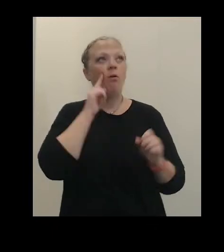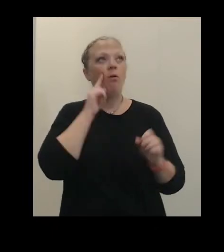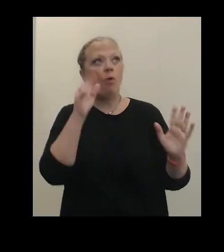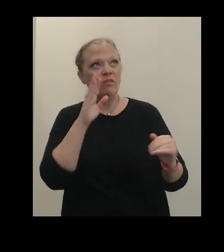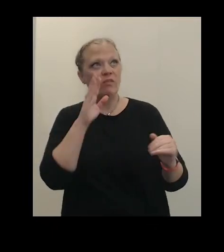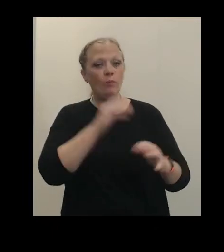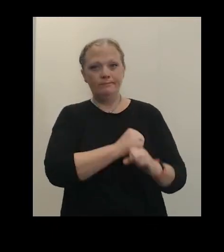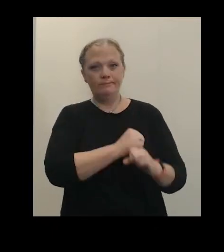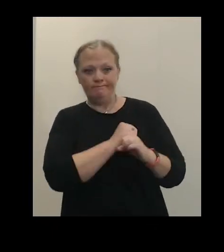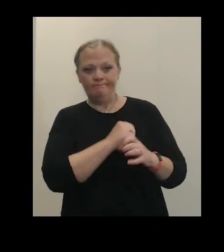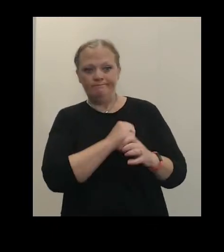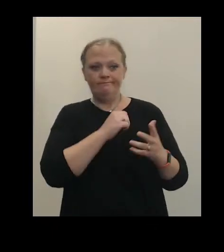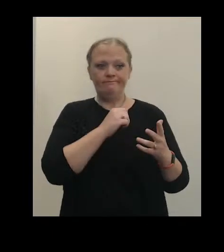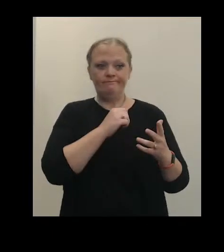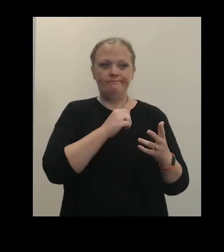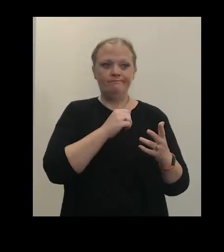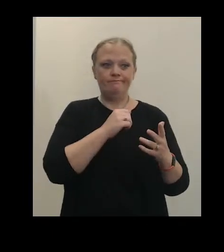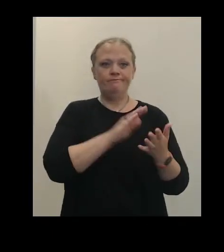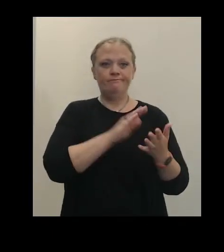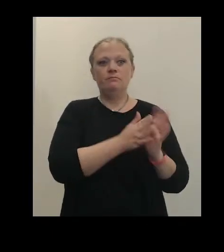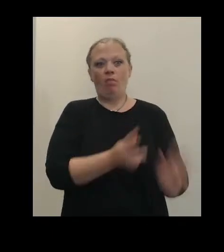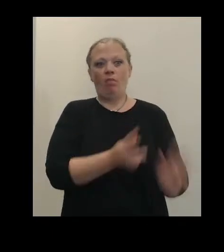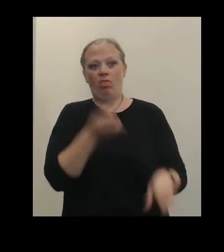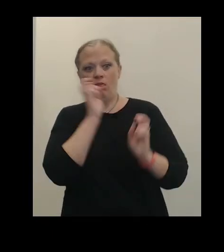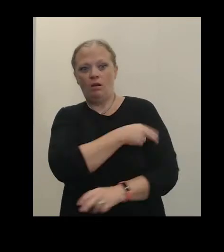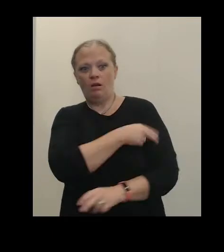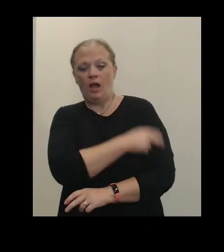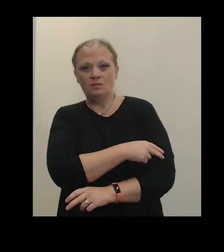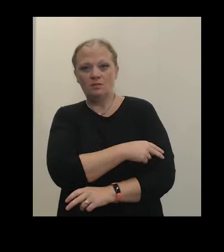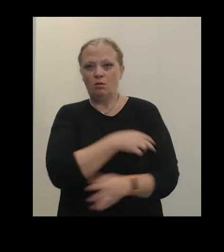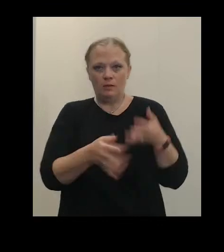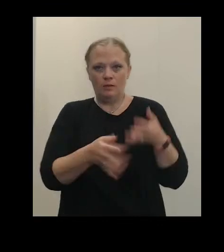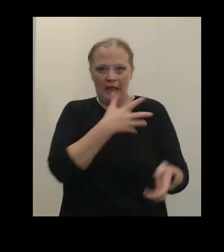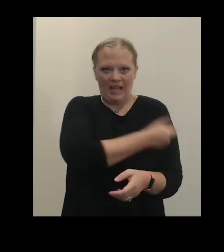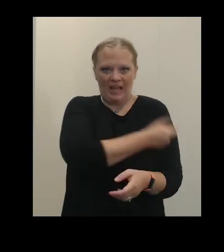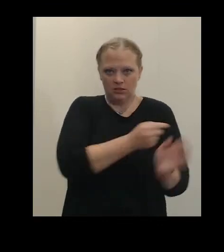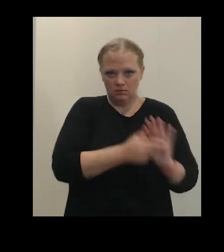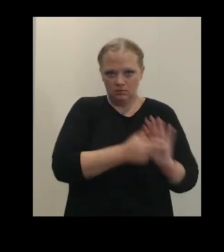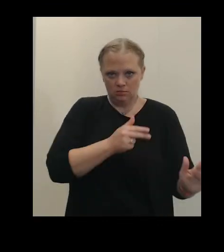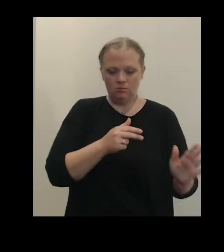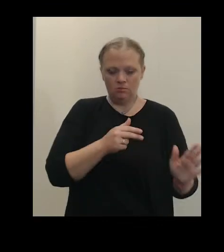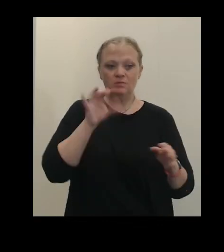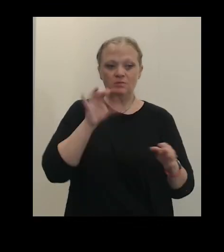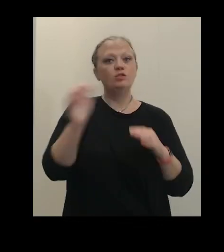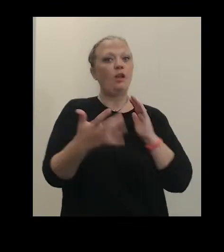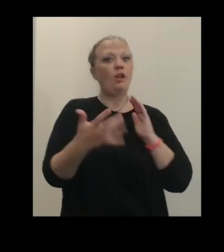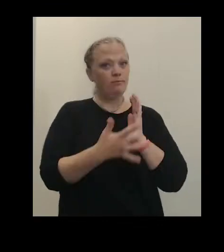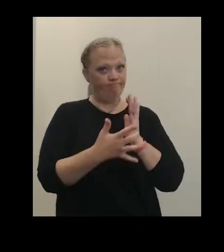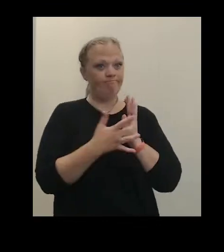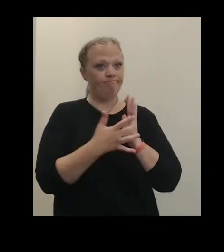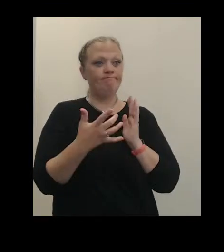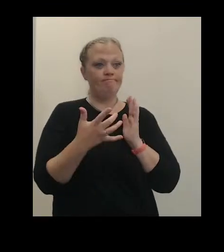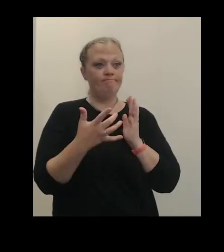you from winding up in the hospital, whether you've had a vaccine or not. So that is another tool that we have to prevent people ending up in